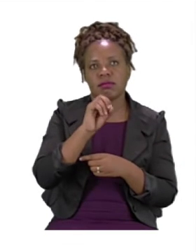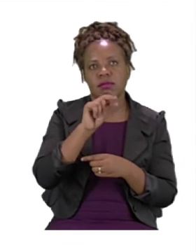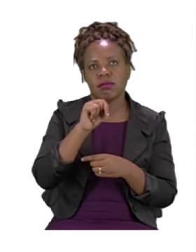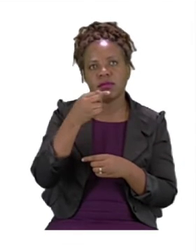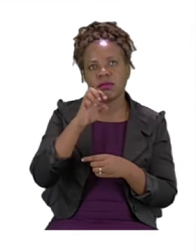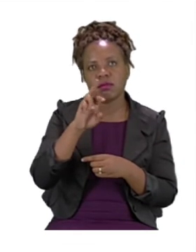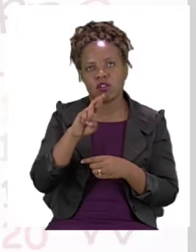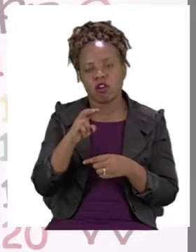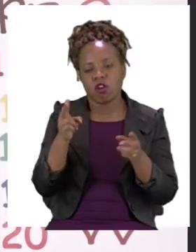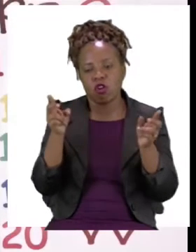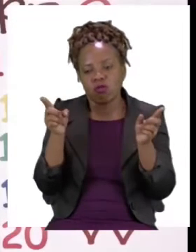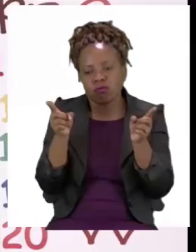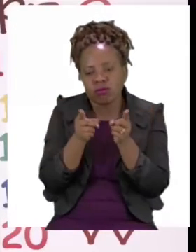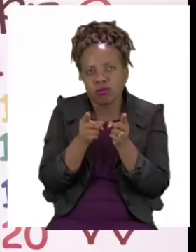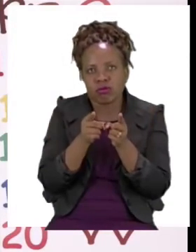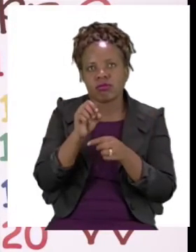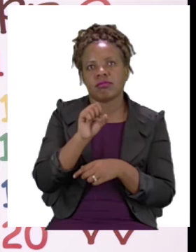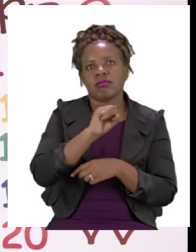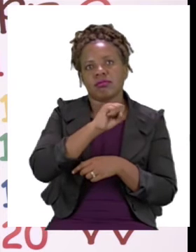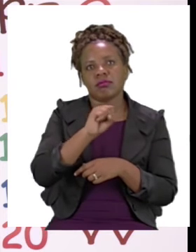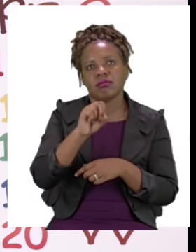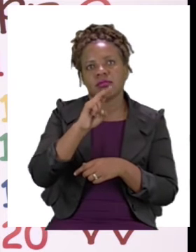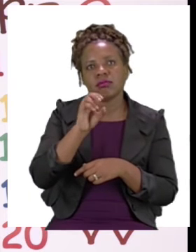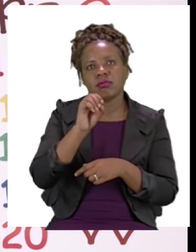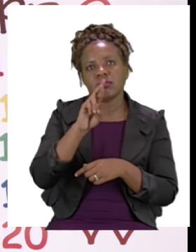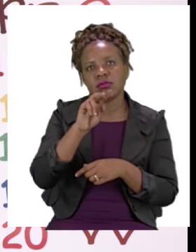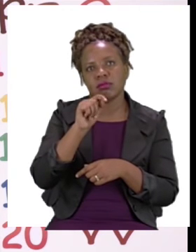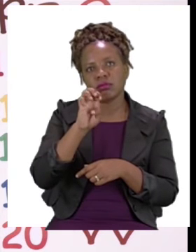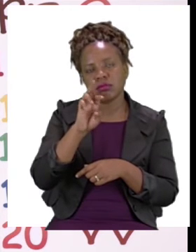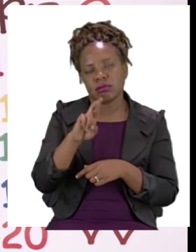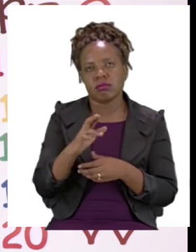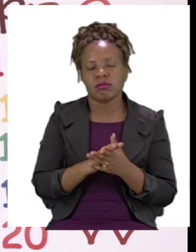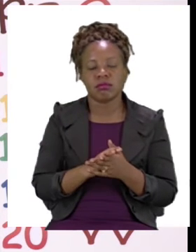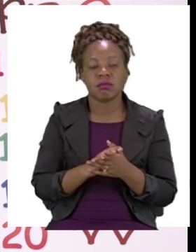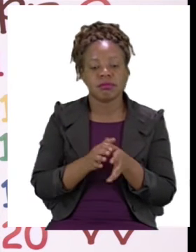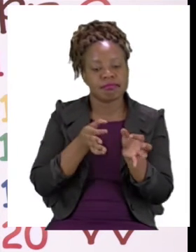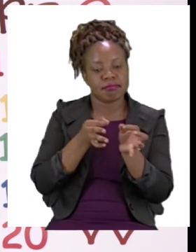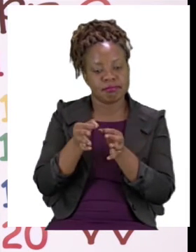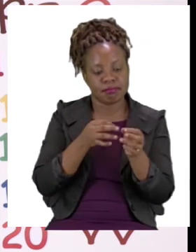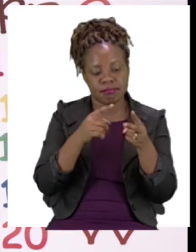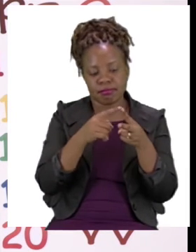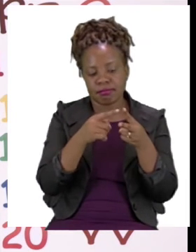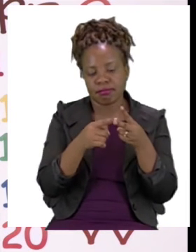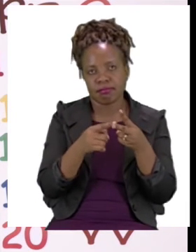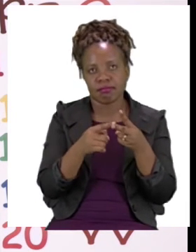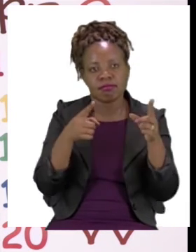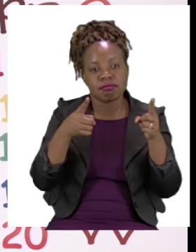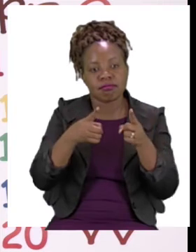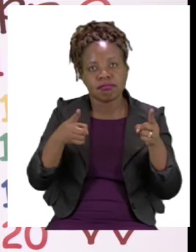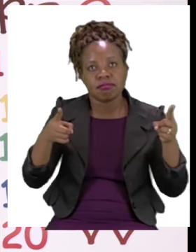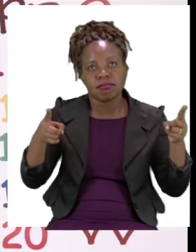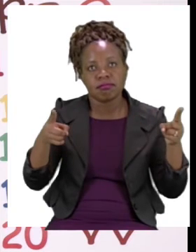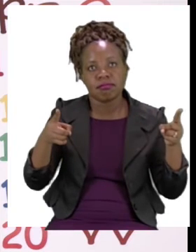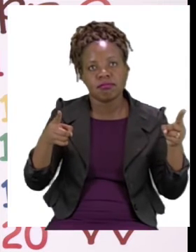And I want us to first discuss what longer or shorter means. So, when we talk about longer, we're